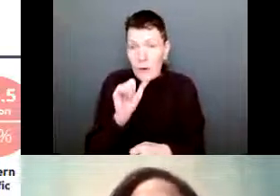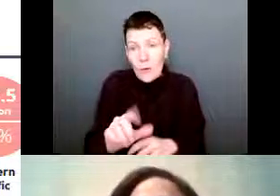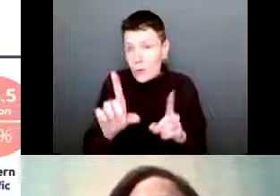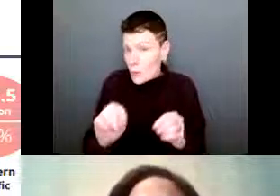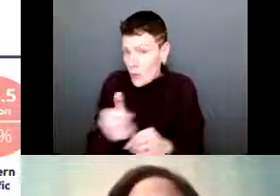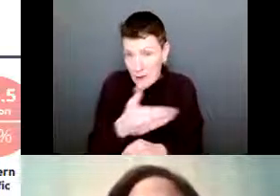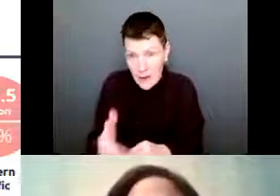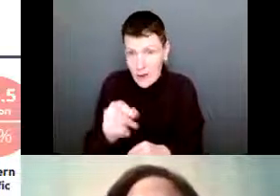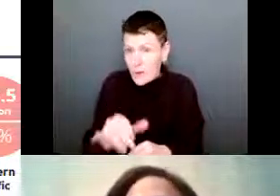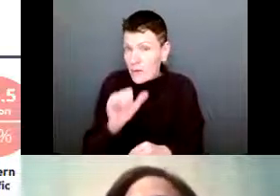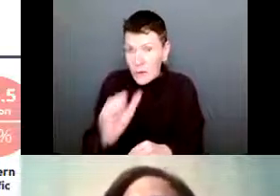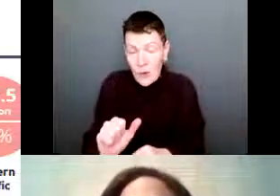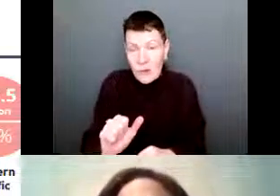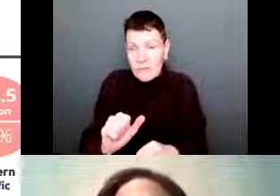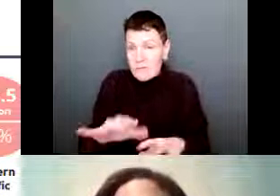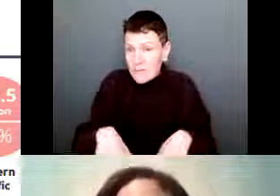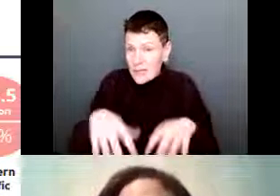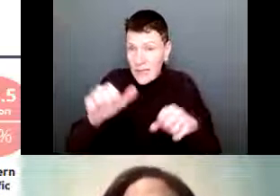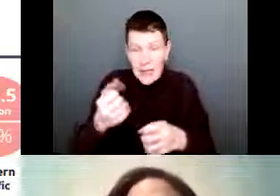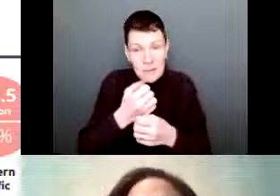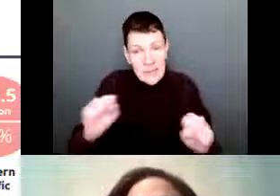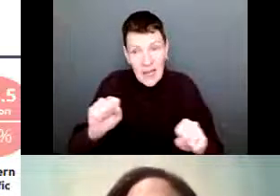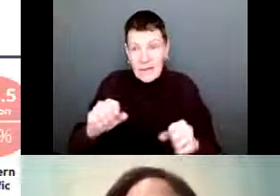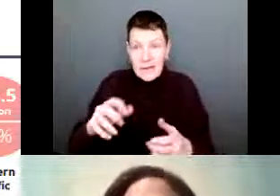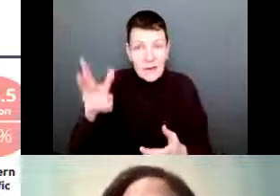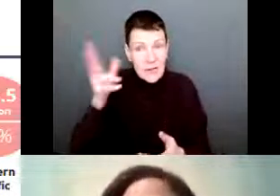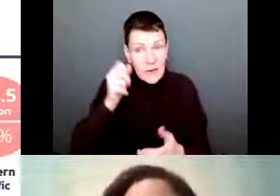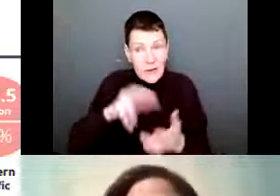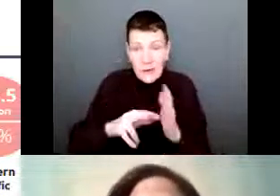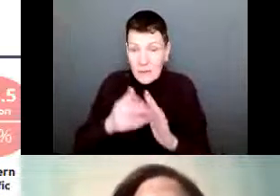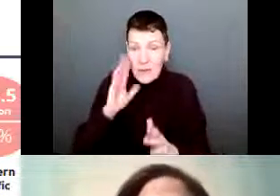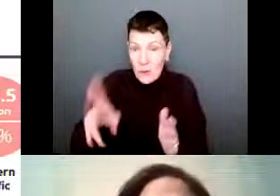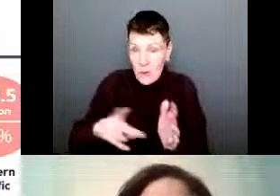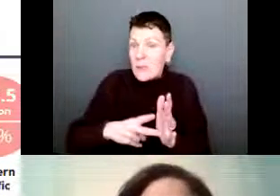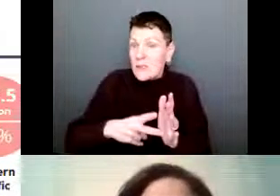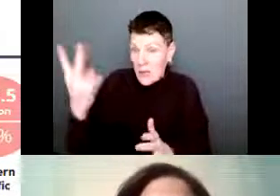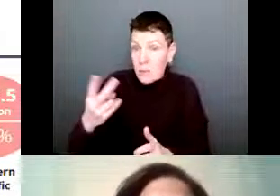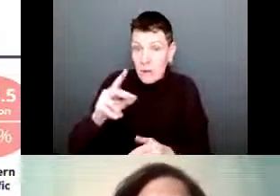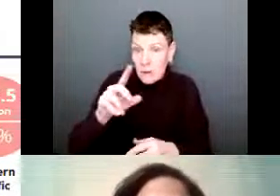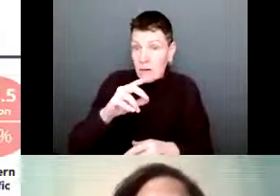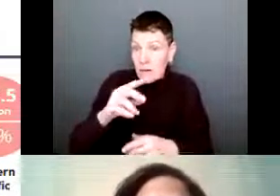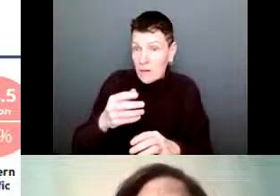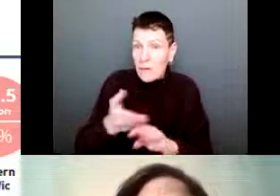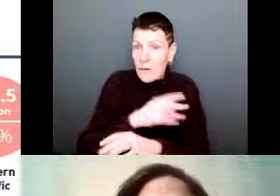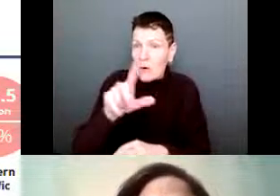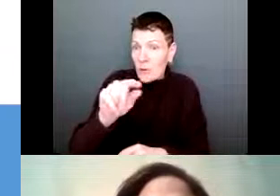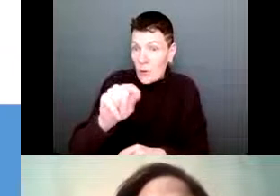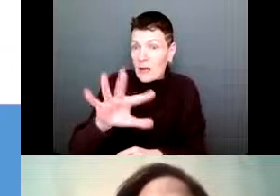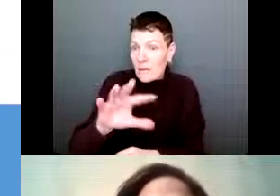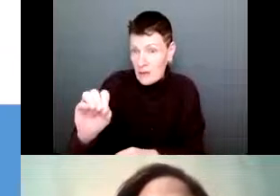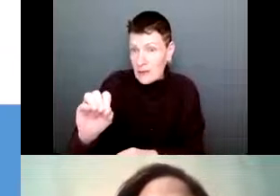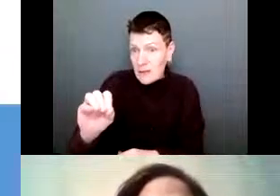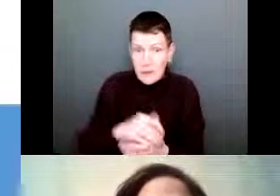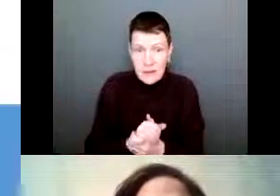do, we will be having almost double for that in 2050. The next one. So,